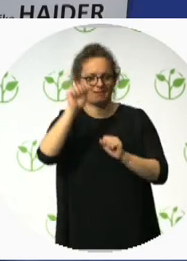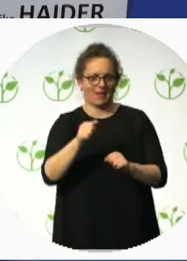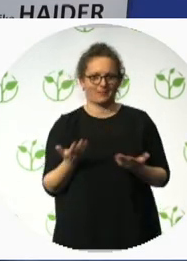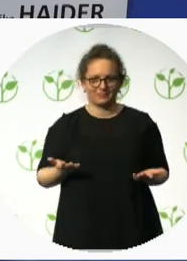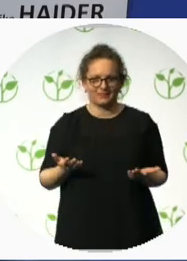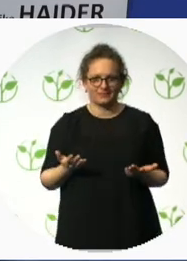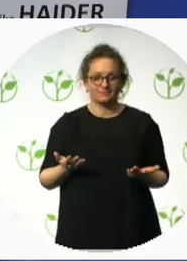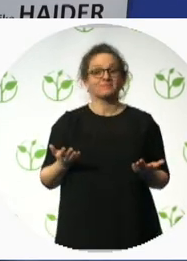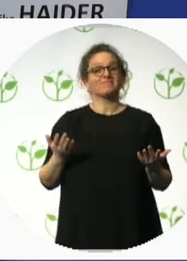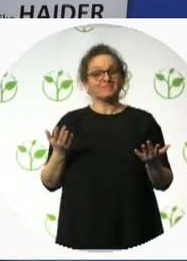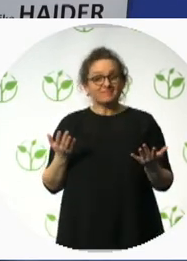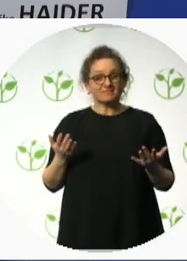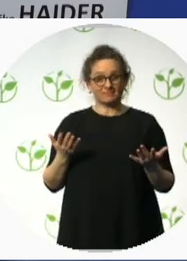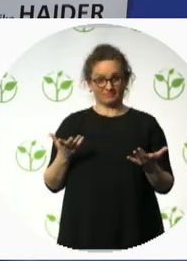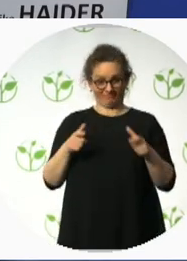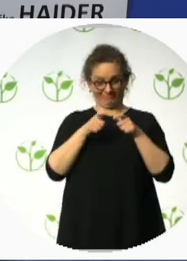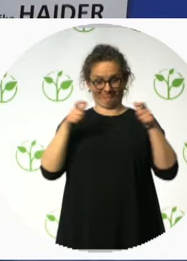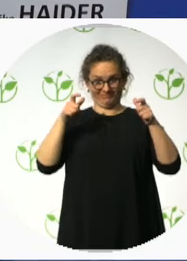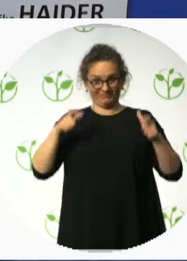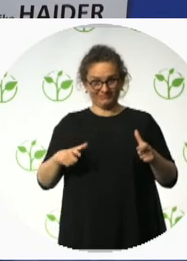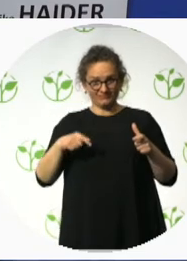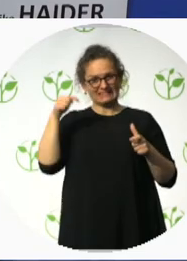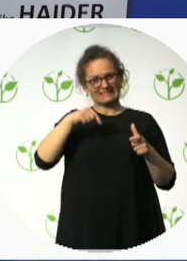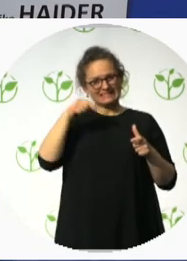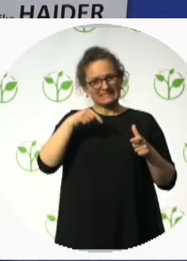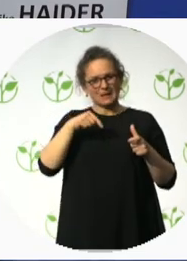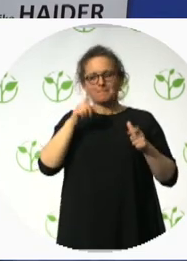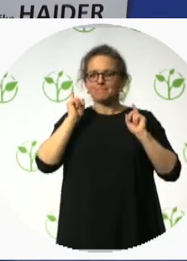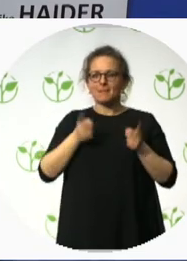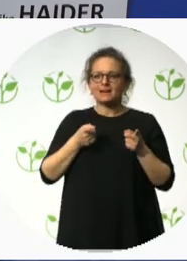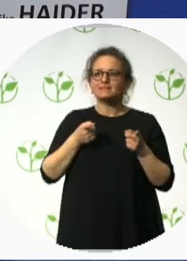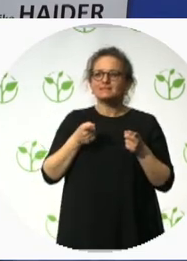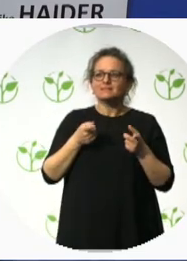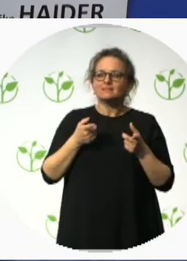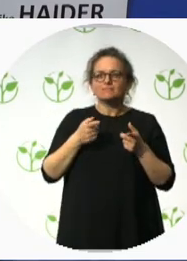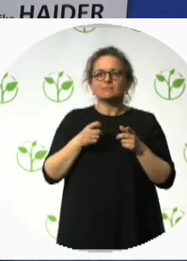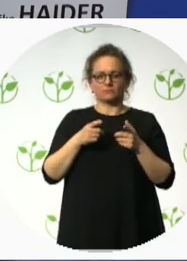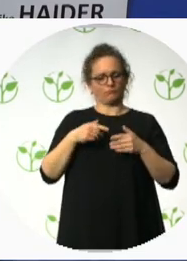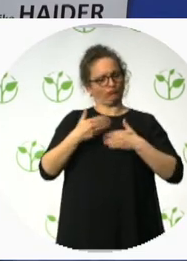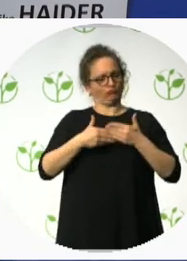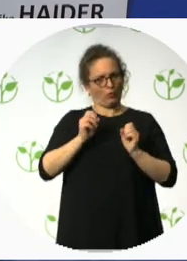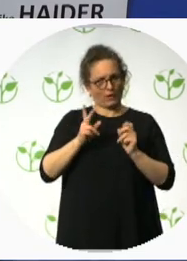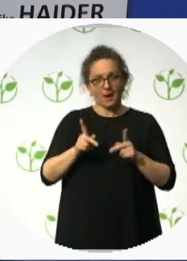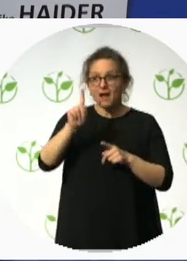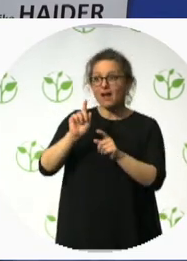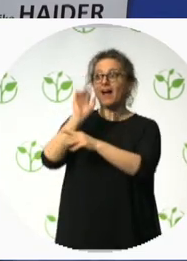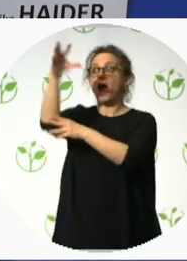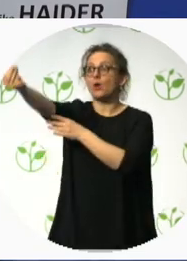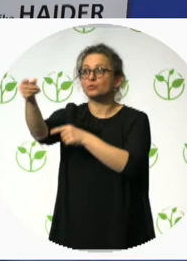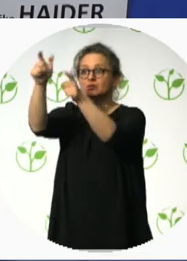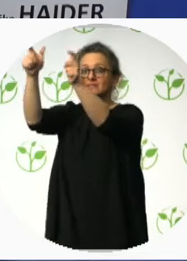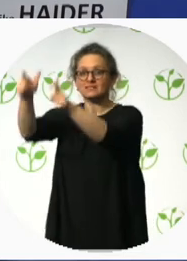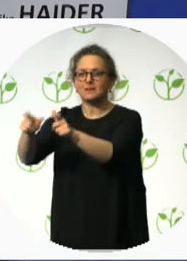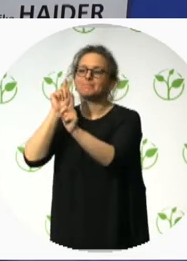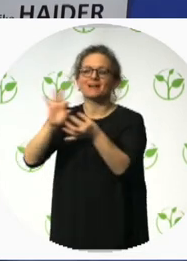education institute, and then you need sign language interpreters. And this is a problem, and it would be nice to discuss also with